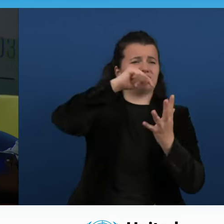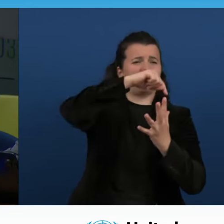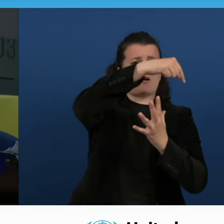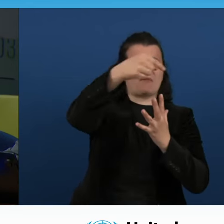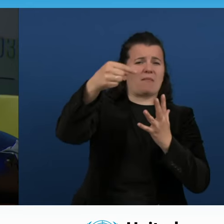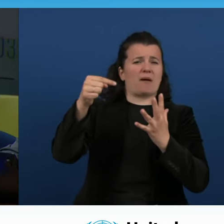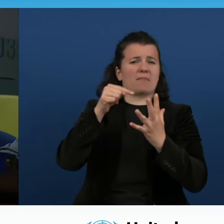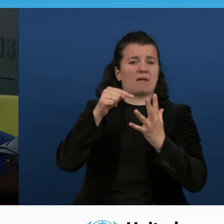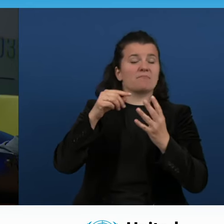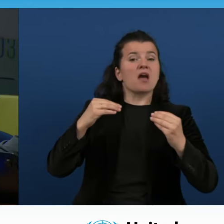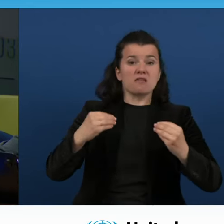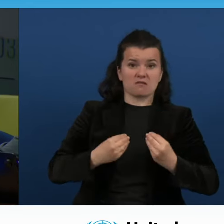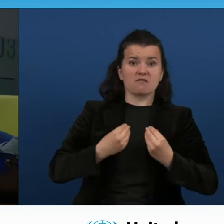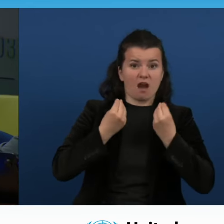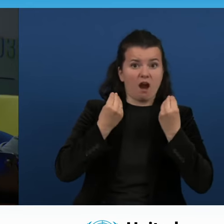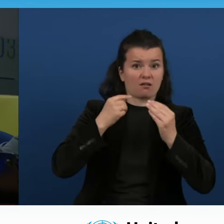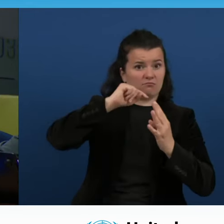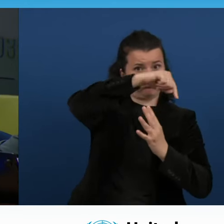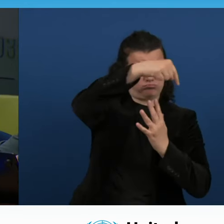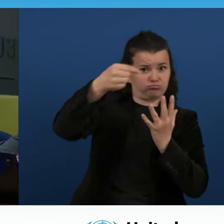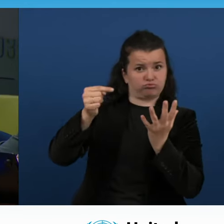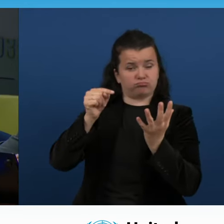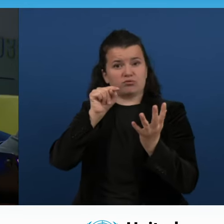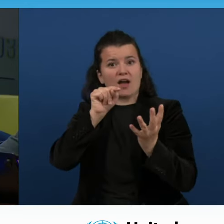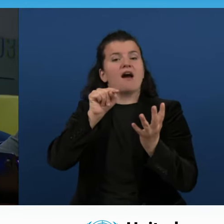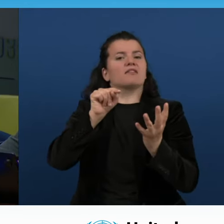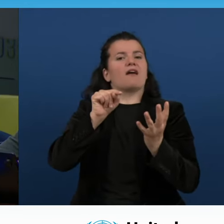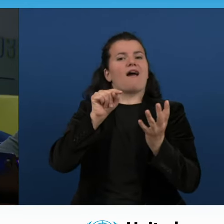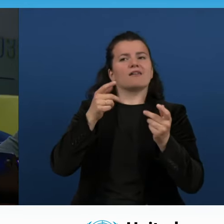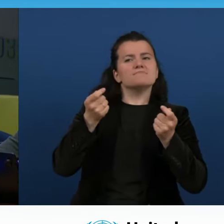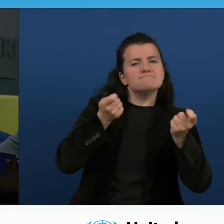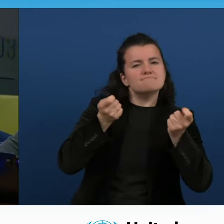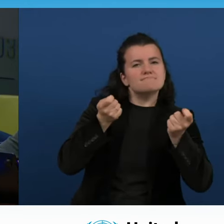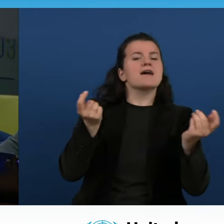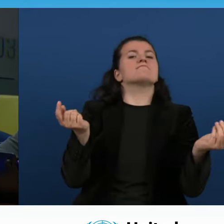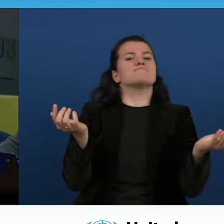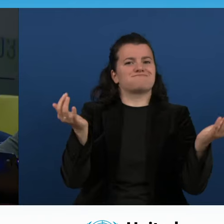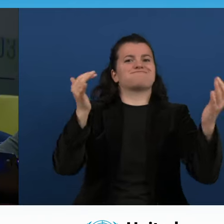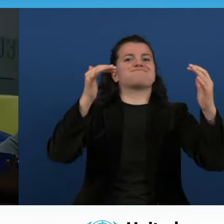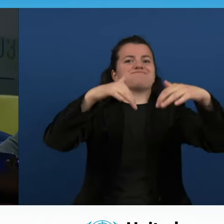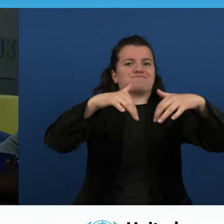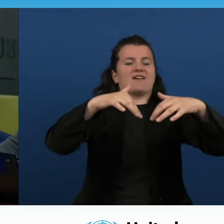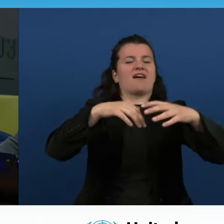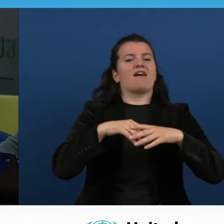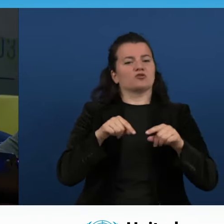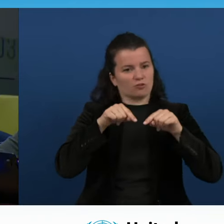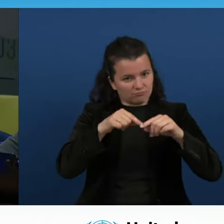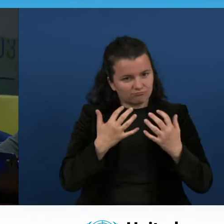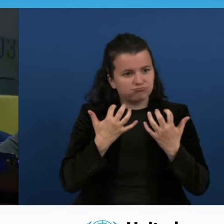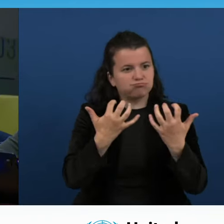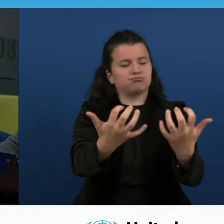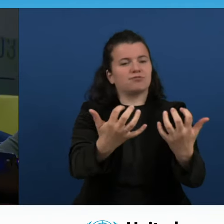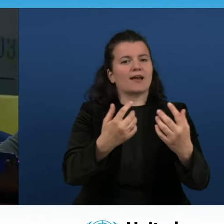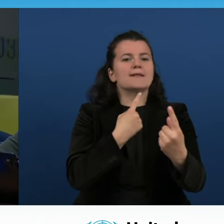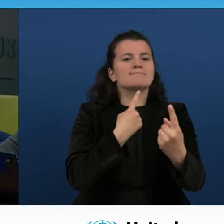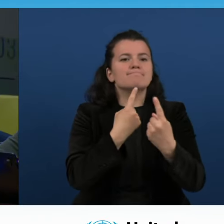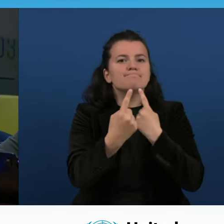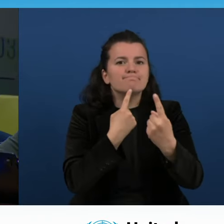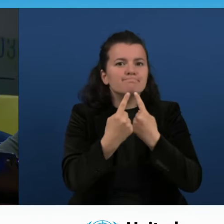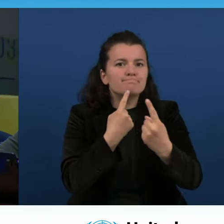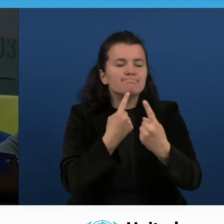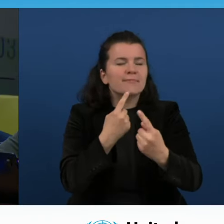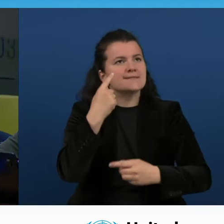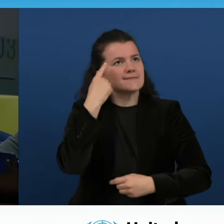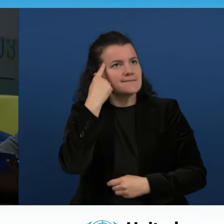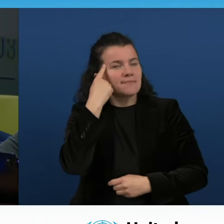meeting in order to think globally about the same concern, how to strengthen the Agenda 2030 for